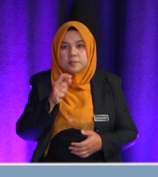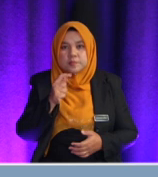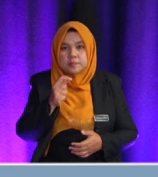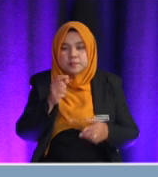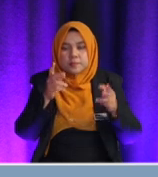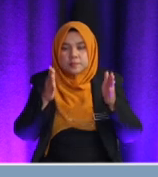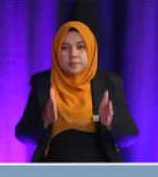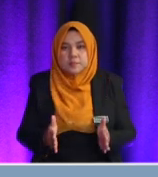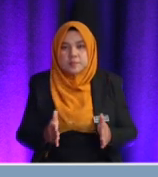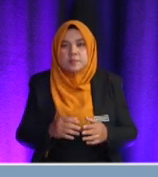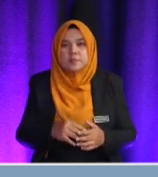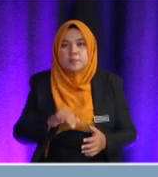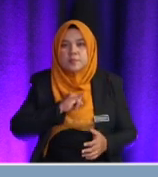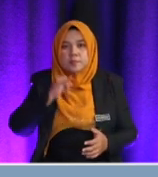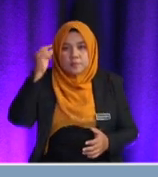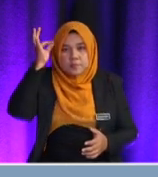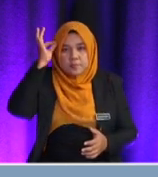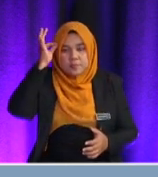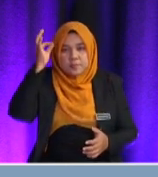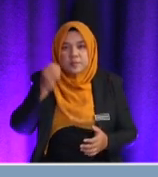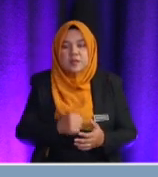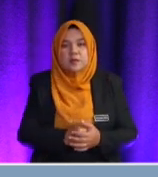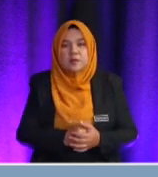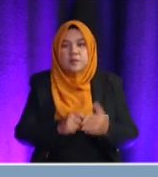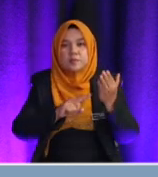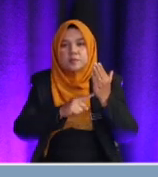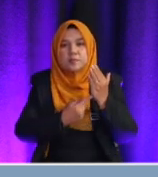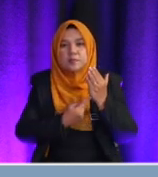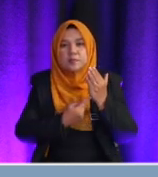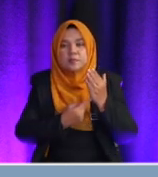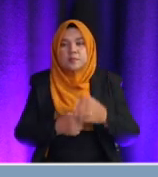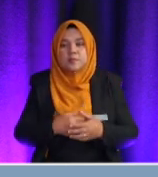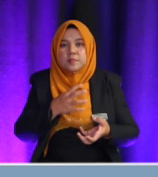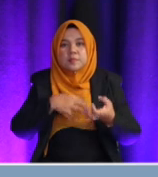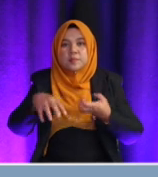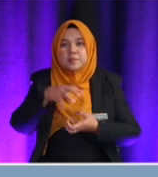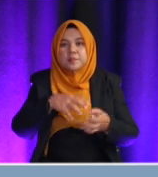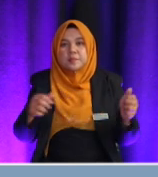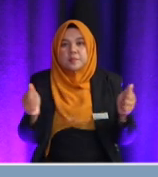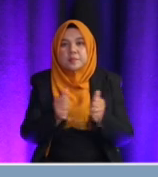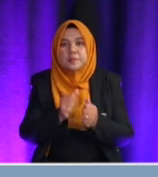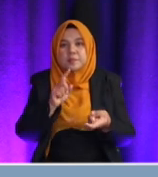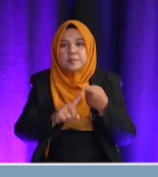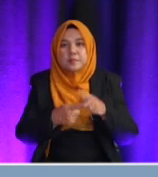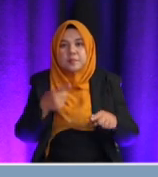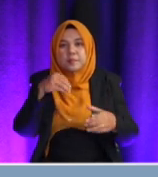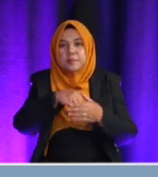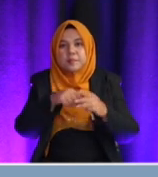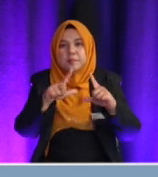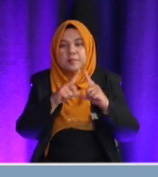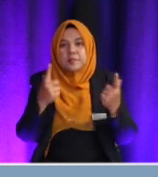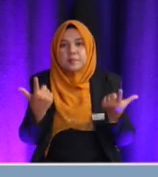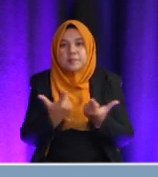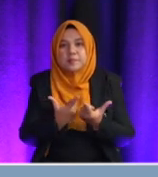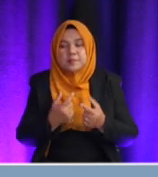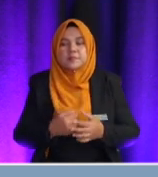Therefore, I think she need to start talking with friends, especially in class. It will make her feel